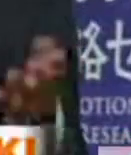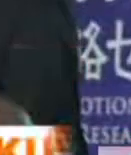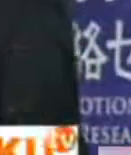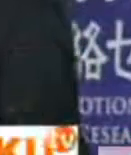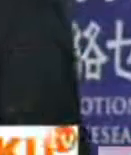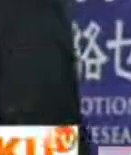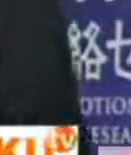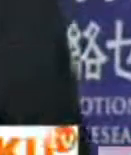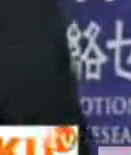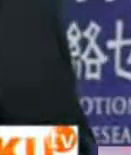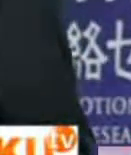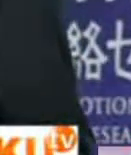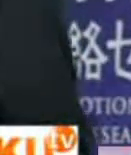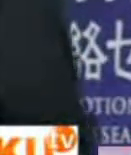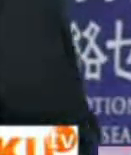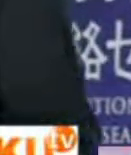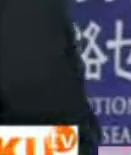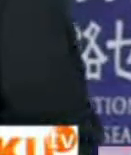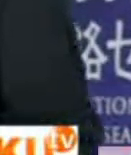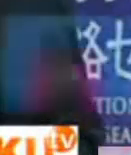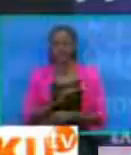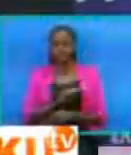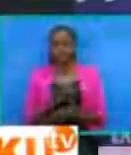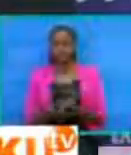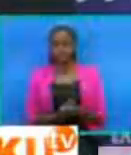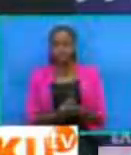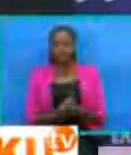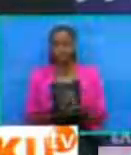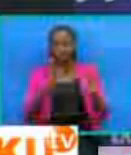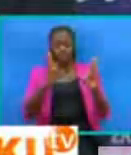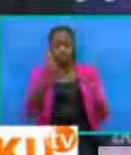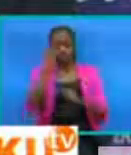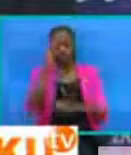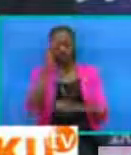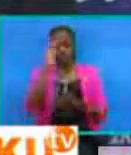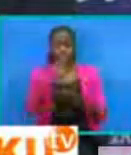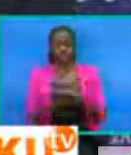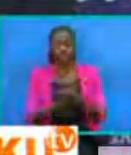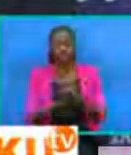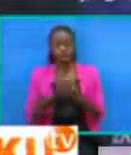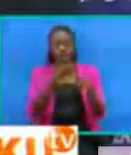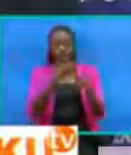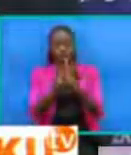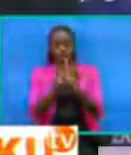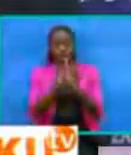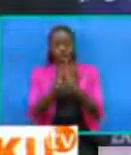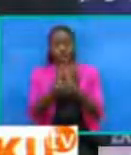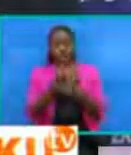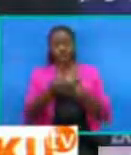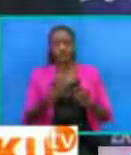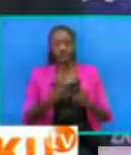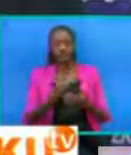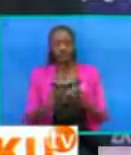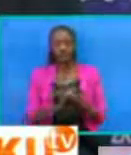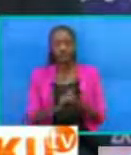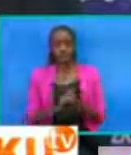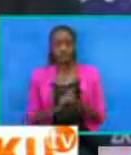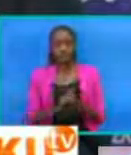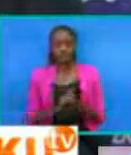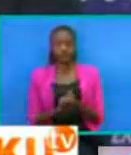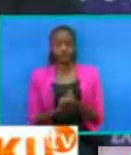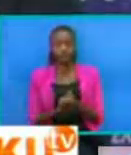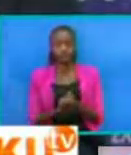opportunity for us? Yeah. So the issue of anatomical differences is real,